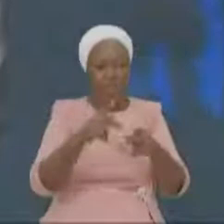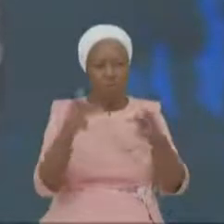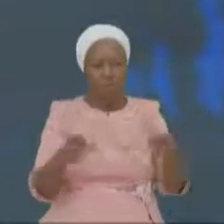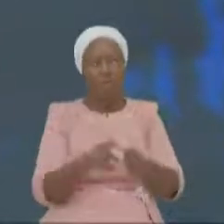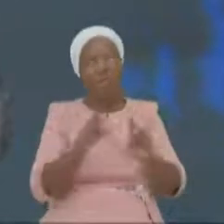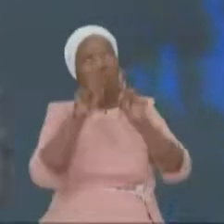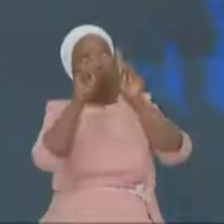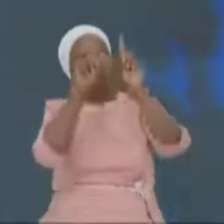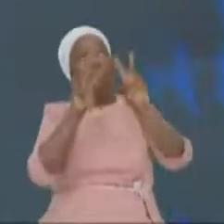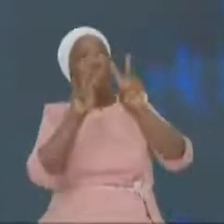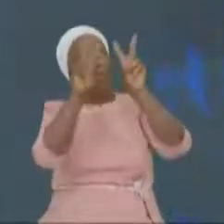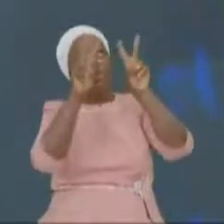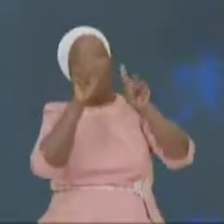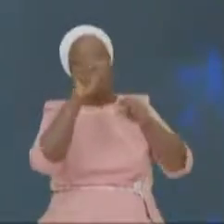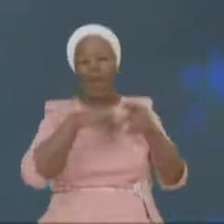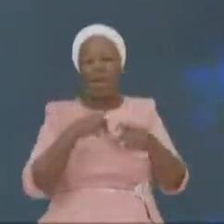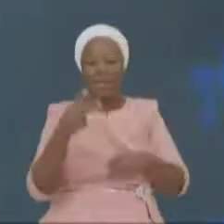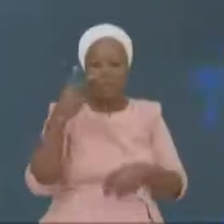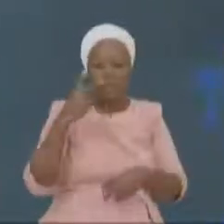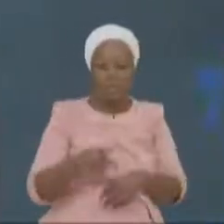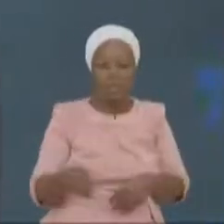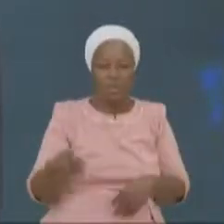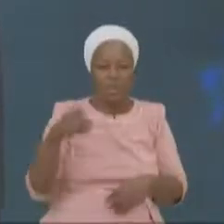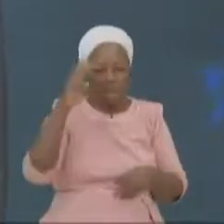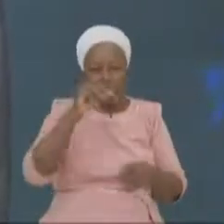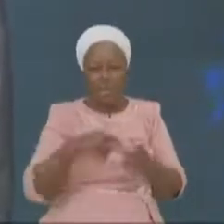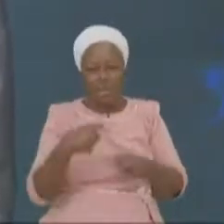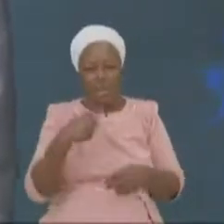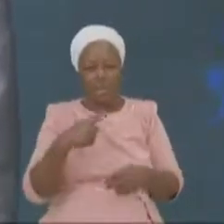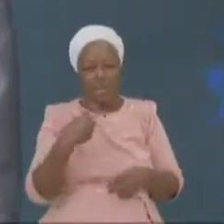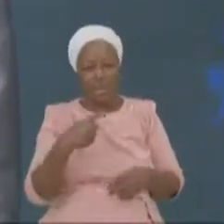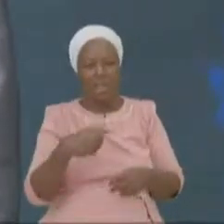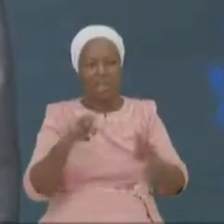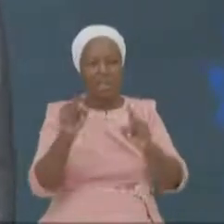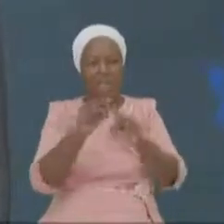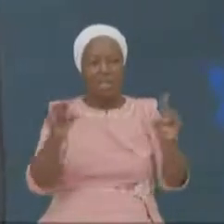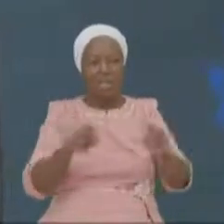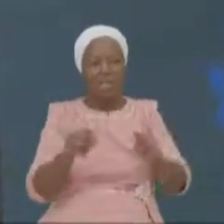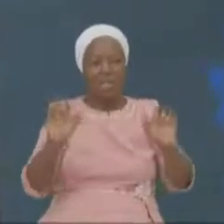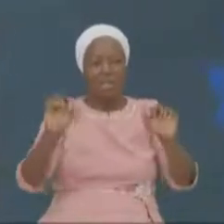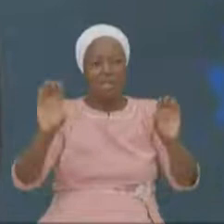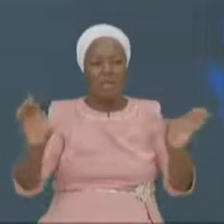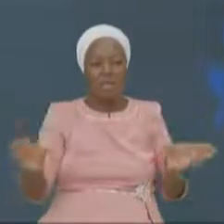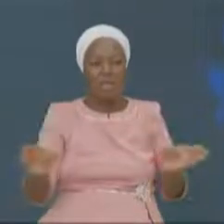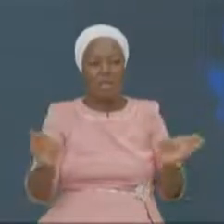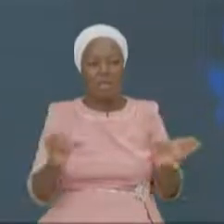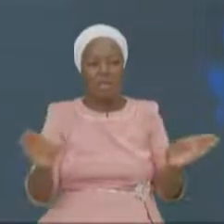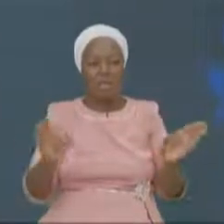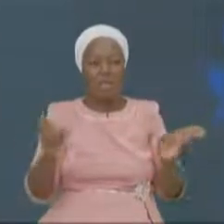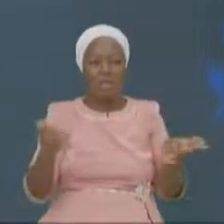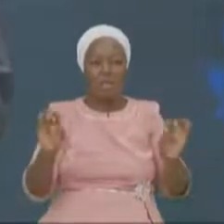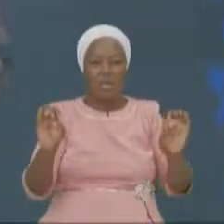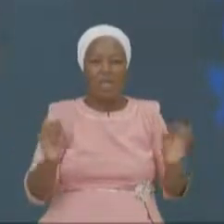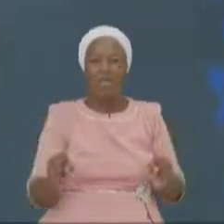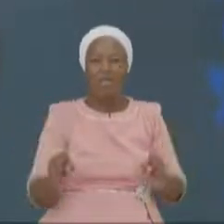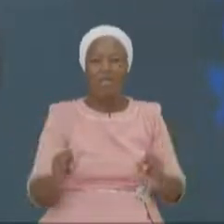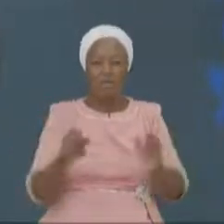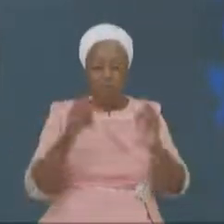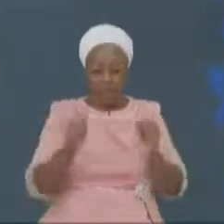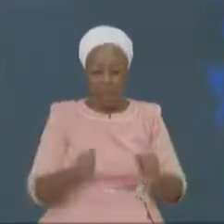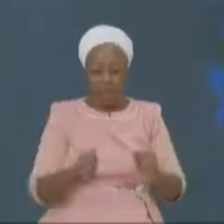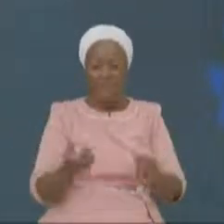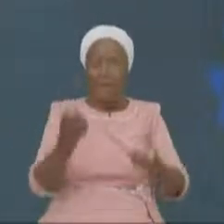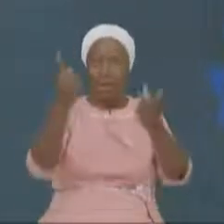up and saw him and said, Zacchaeus, make haste and come down, for